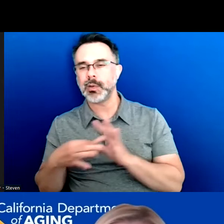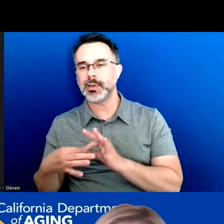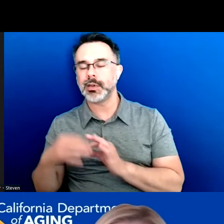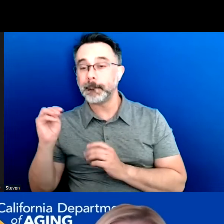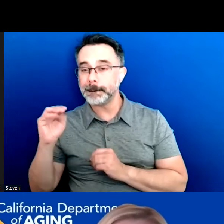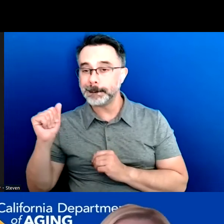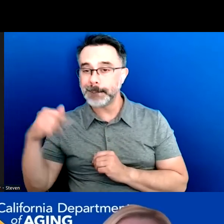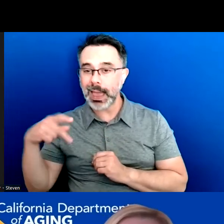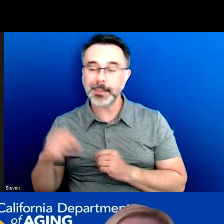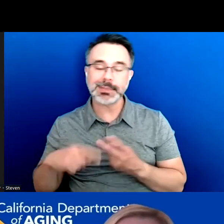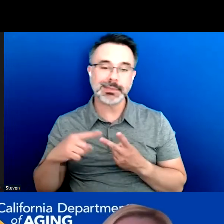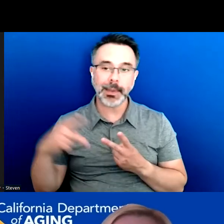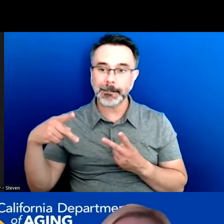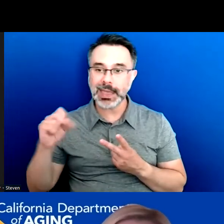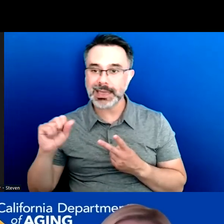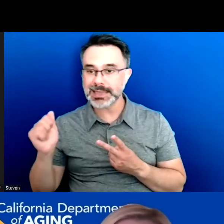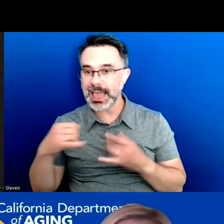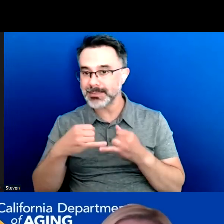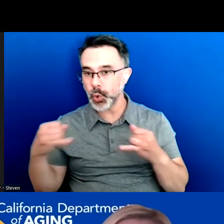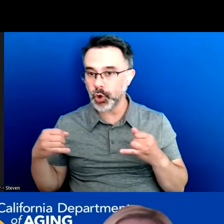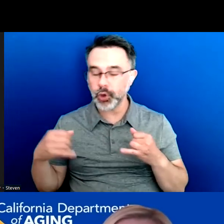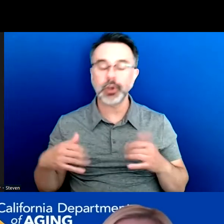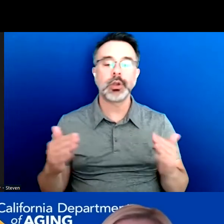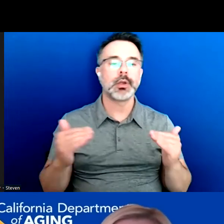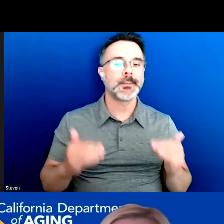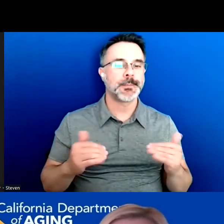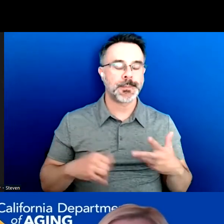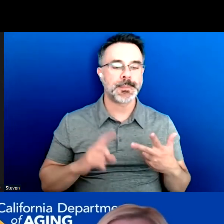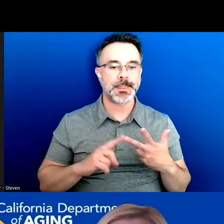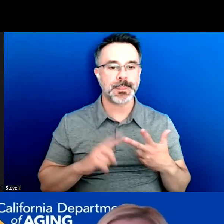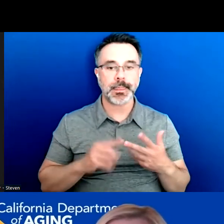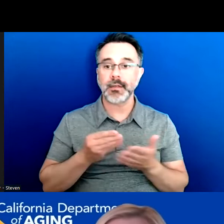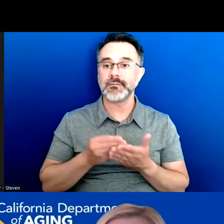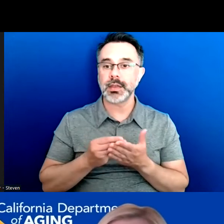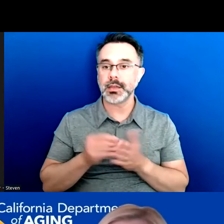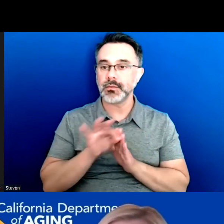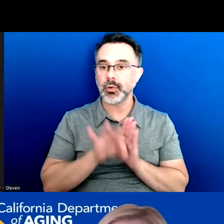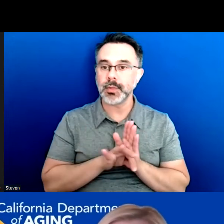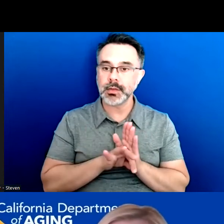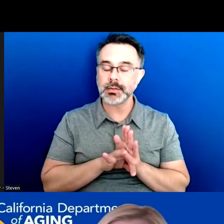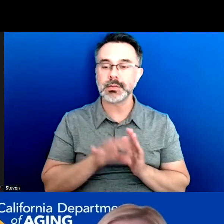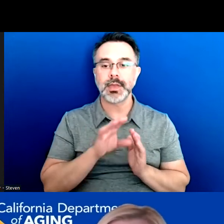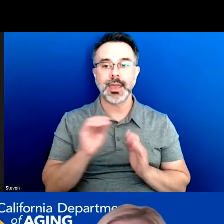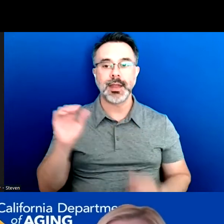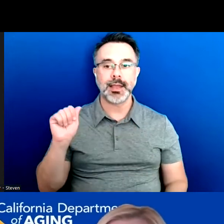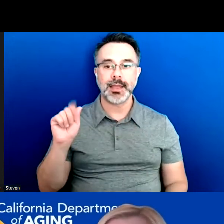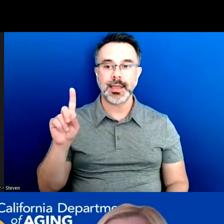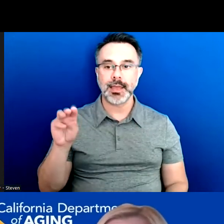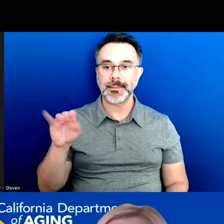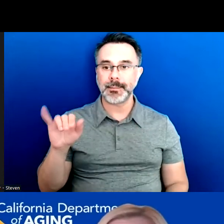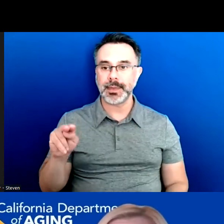PSA borders. We heard that. And then, of course, funding formulas and administrative costs